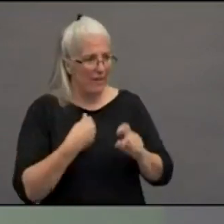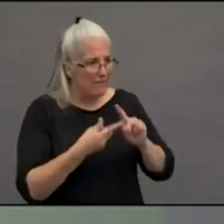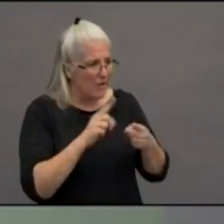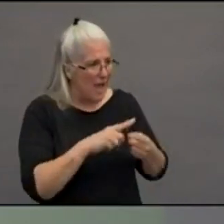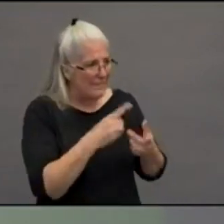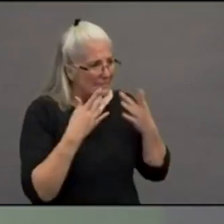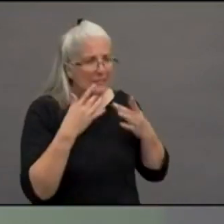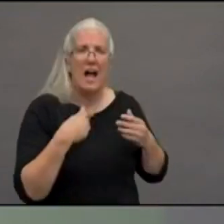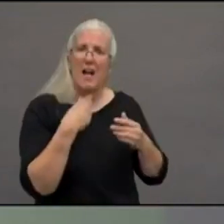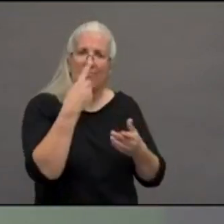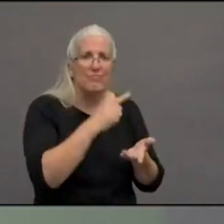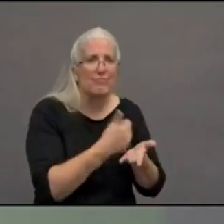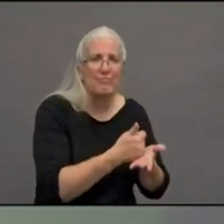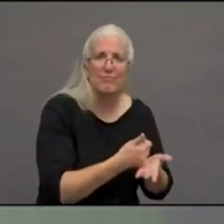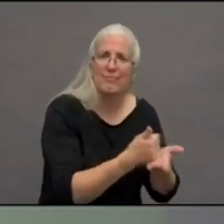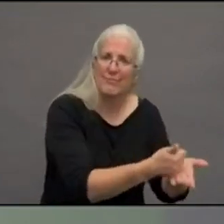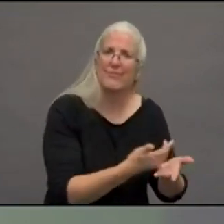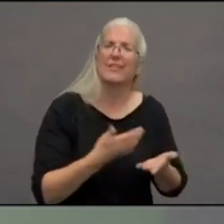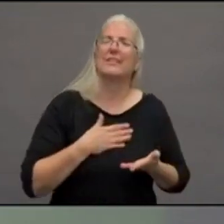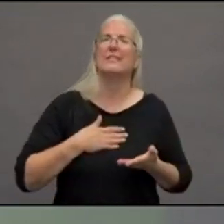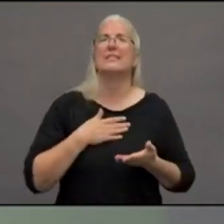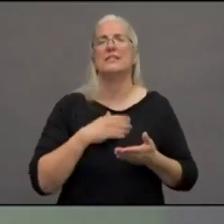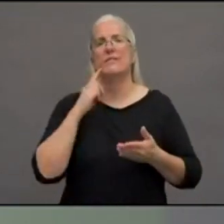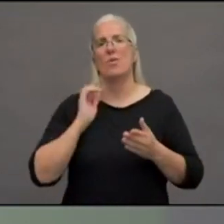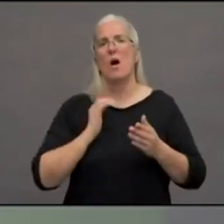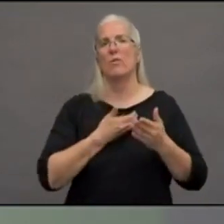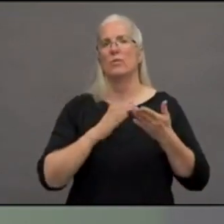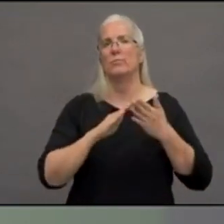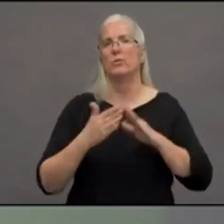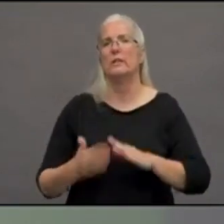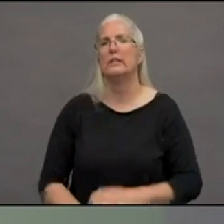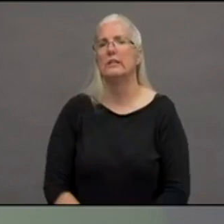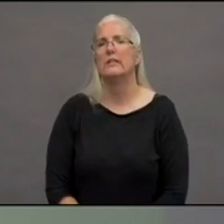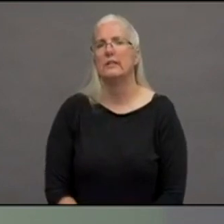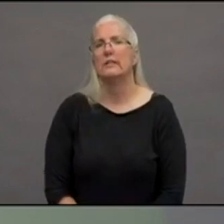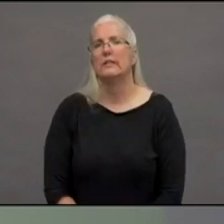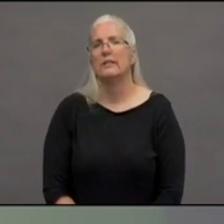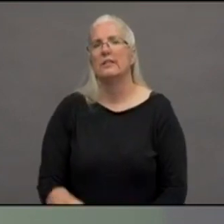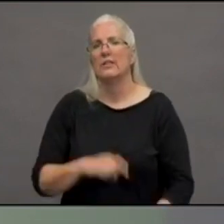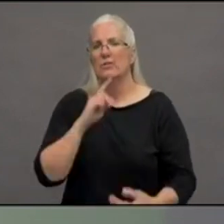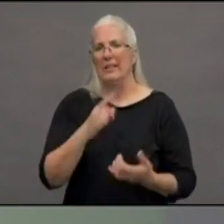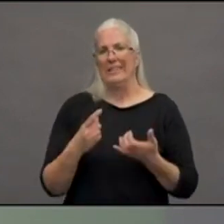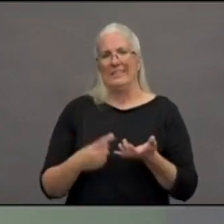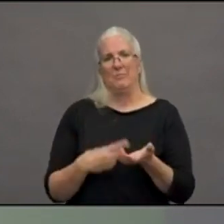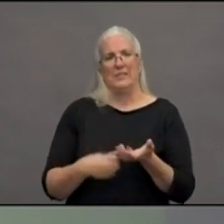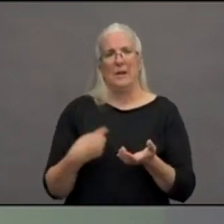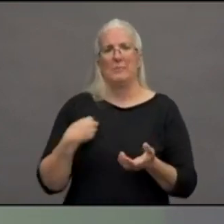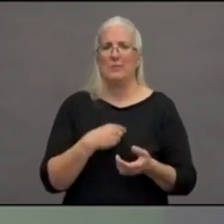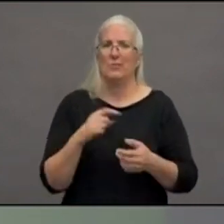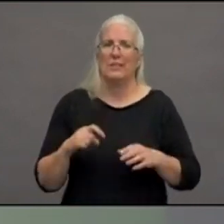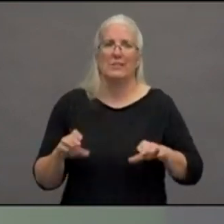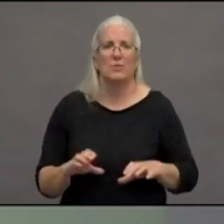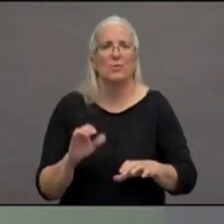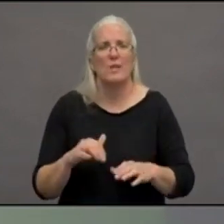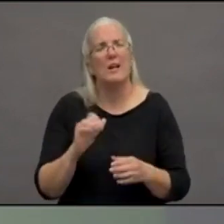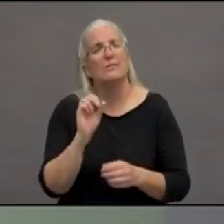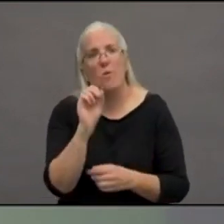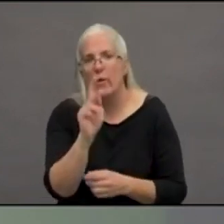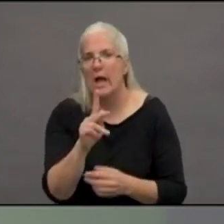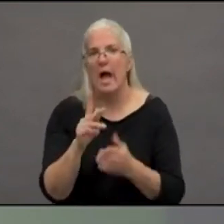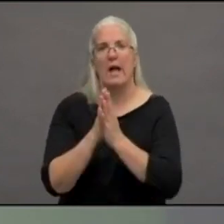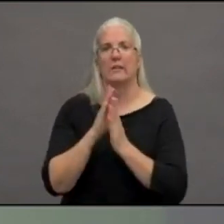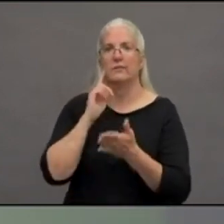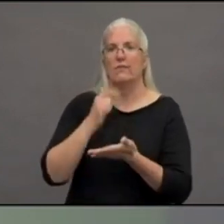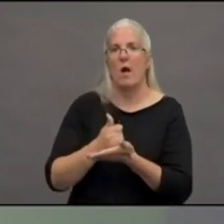groceries. So this is just something sometimes that we need to do, and it's okay. And I want everybody to know